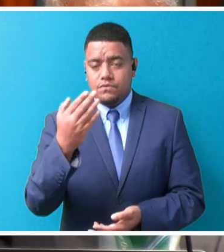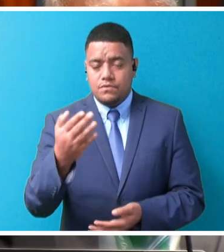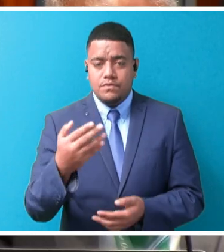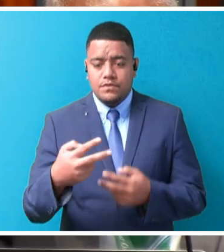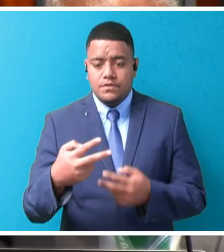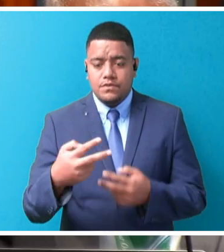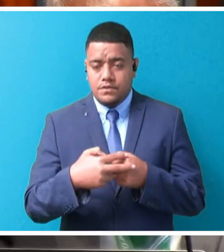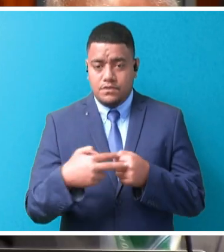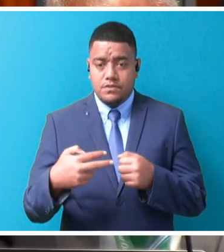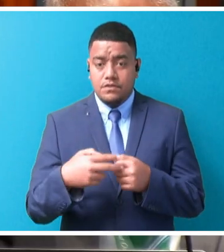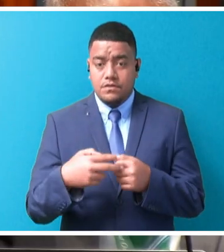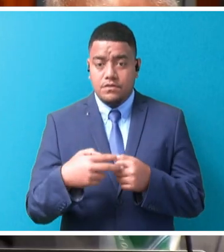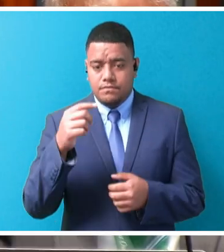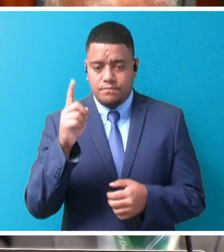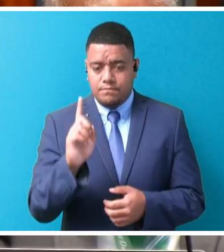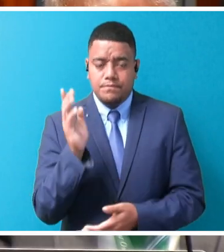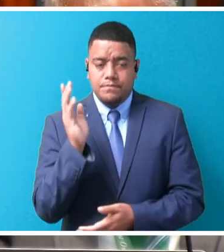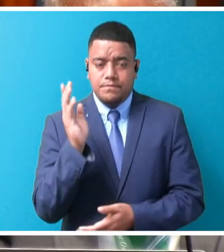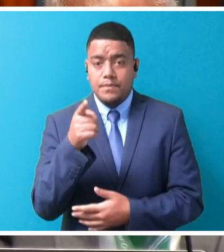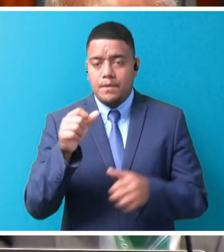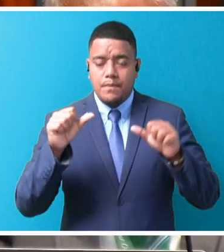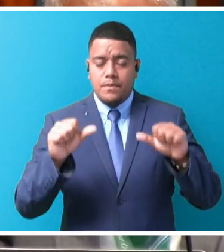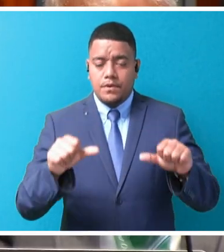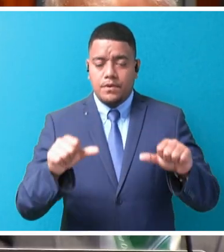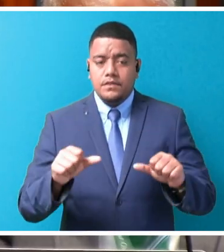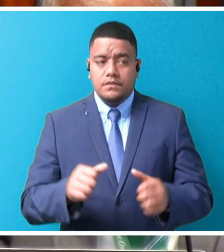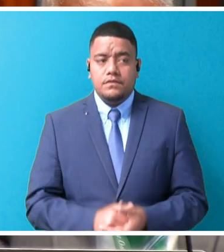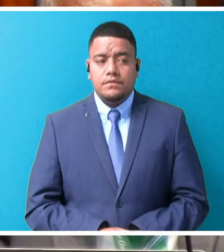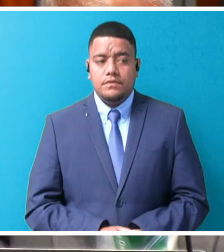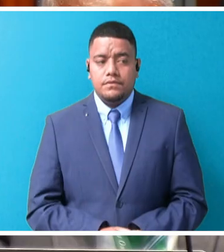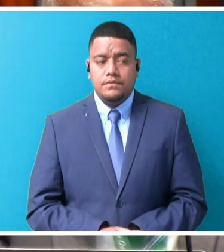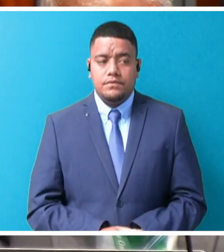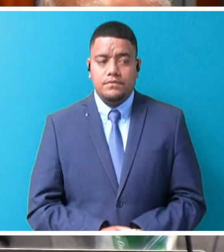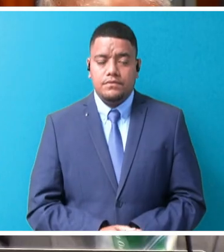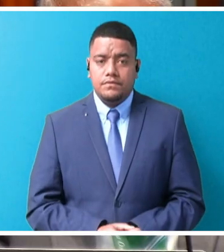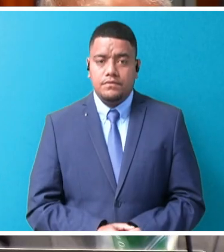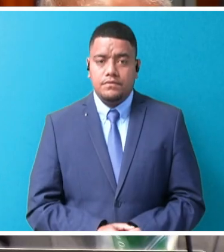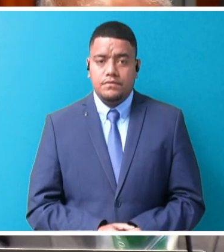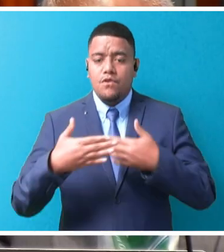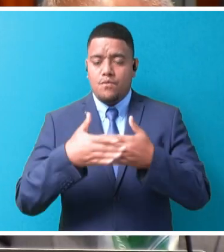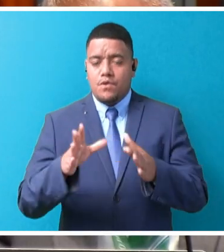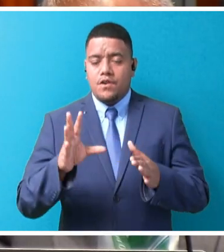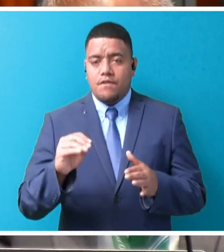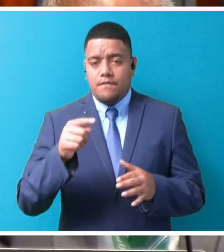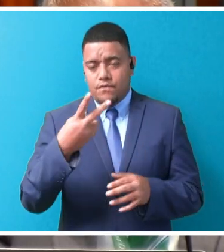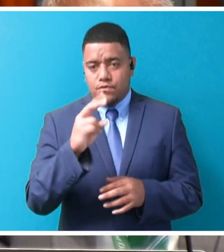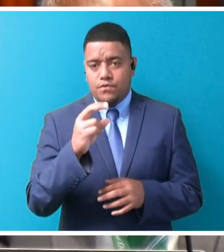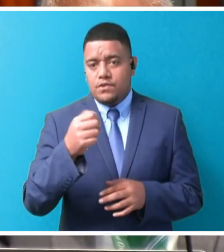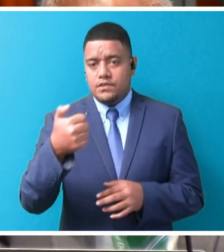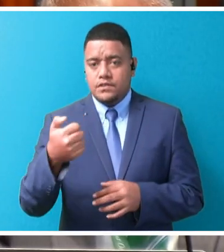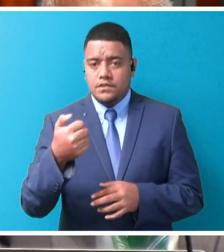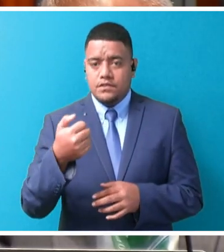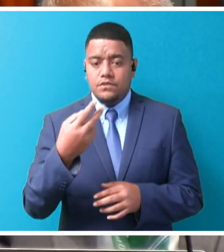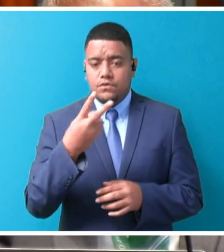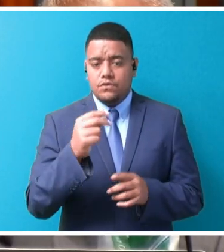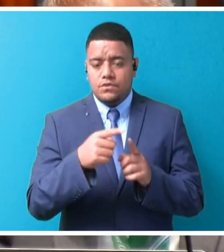address delivered by His Excellency the President at the opening of the